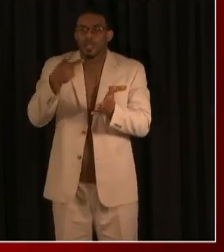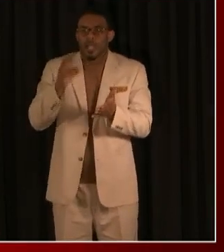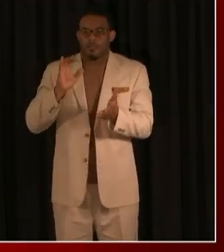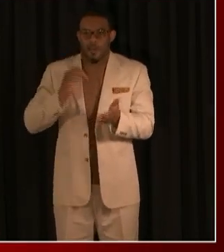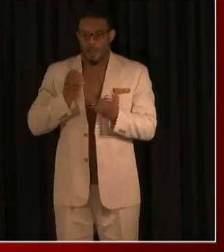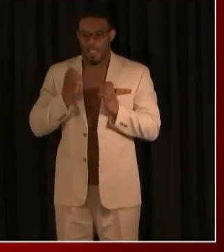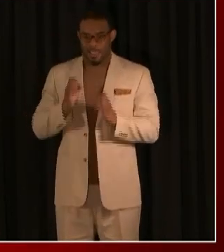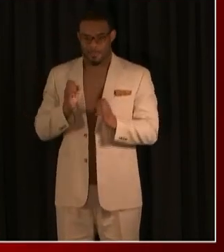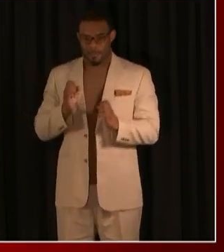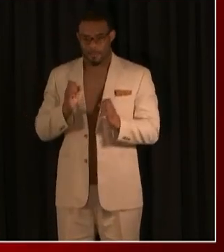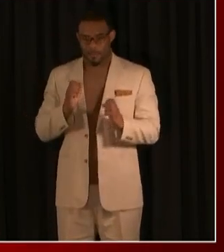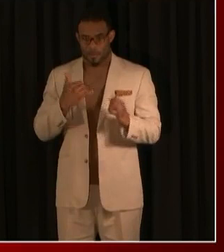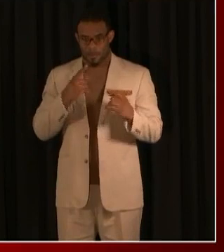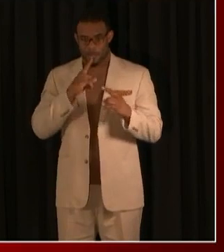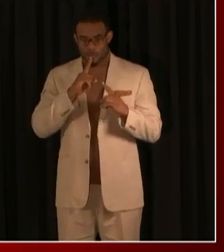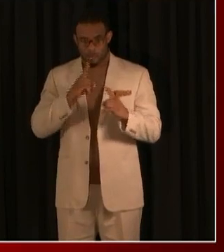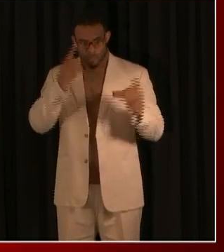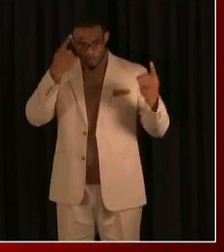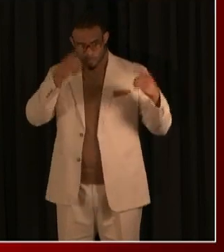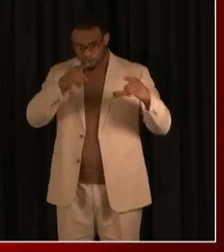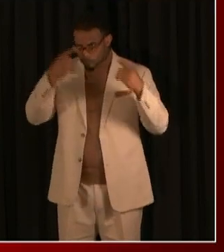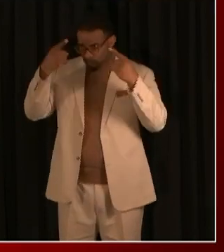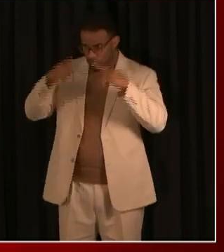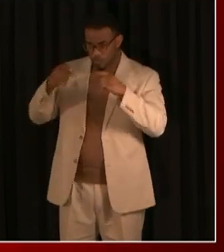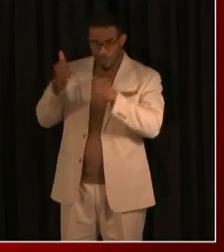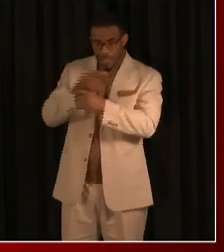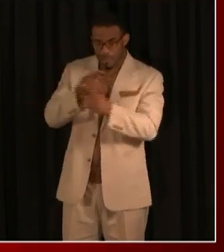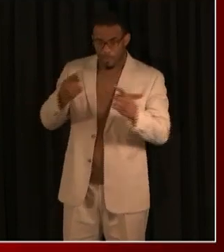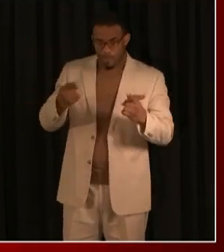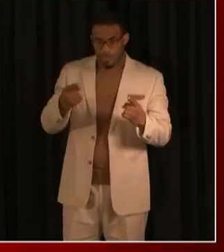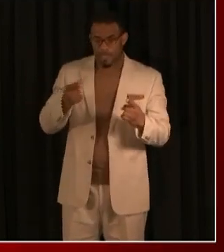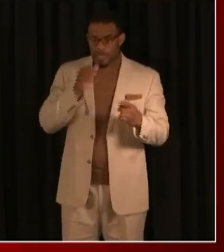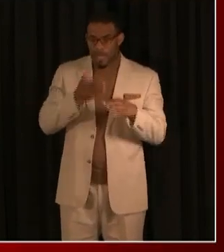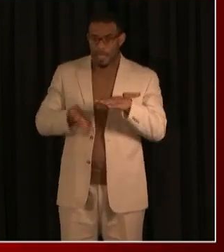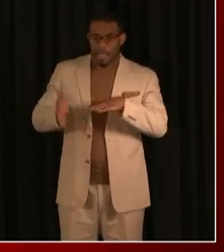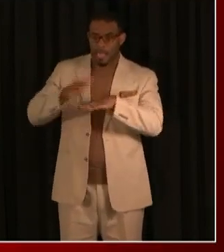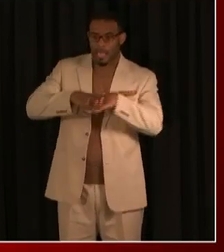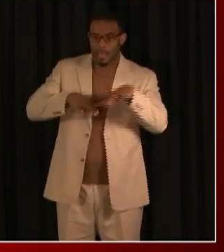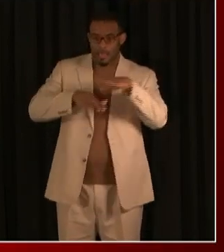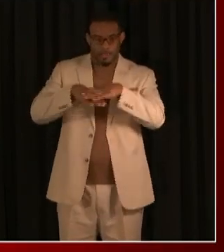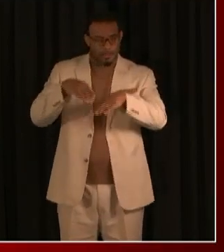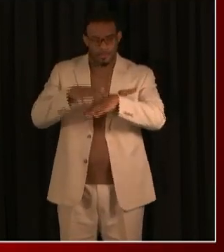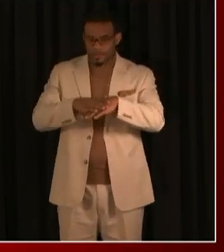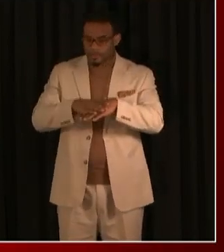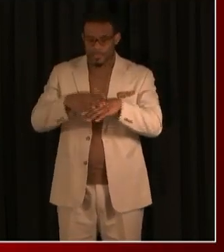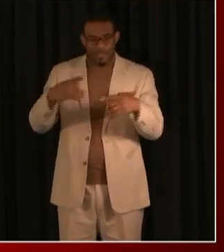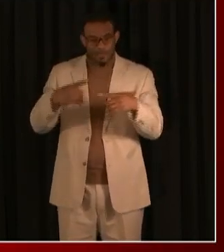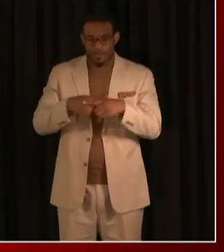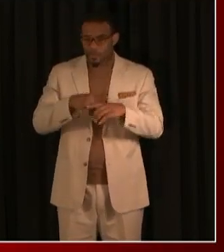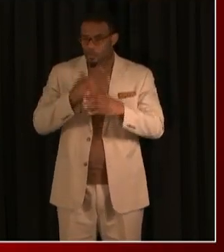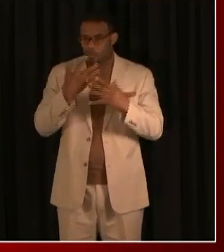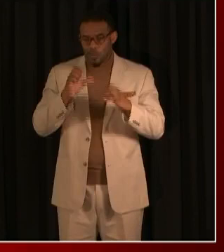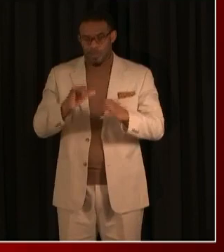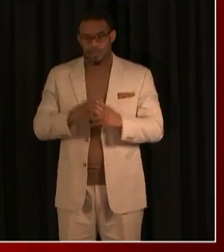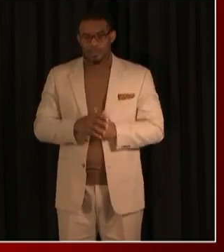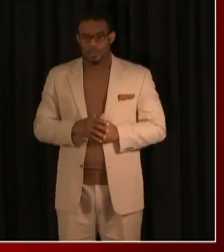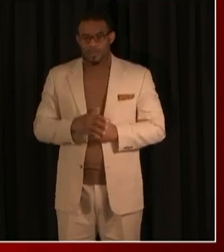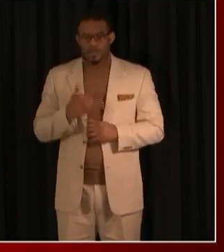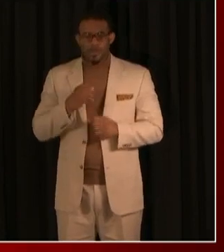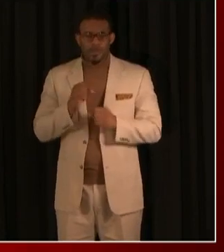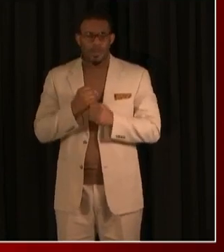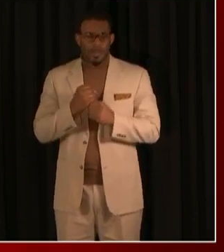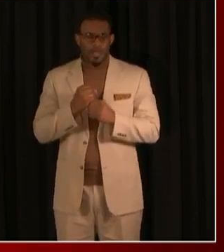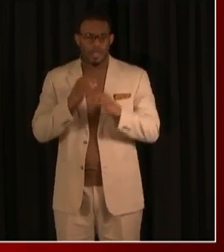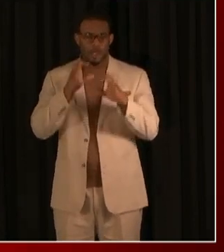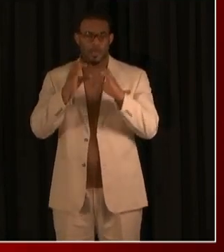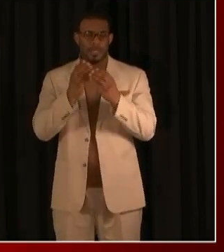efforts and we're all sort of aligned, but also, again, in that information and making sure that we can some of